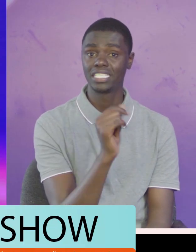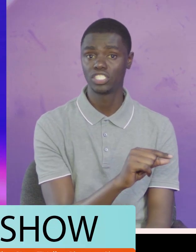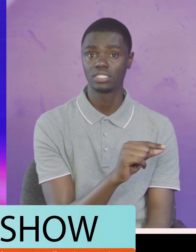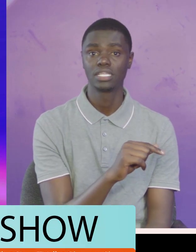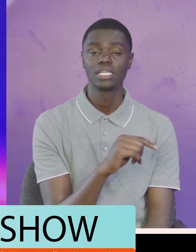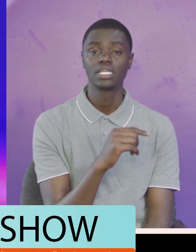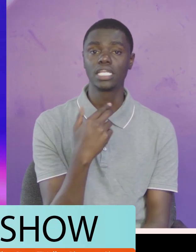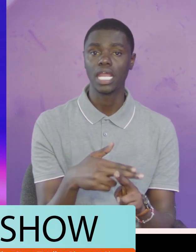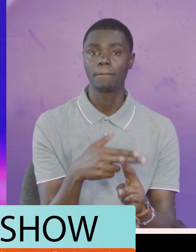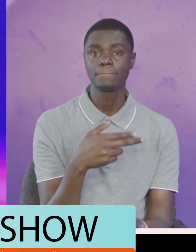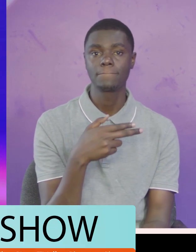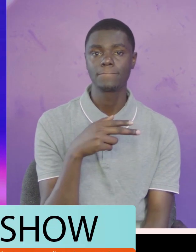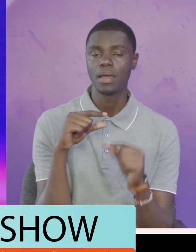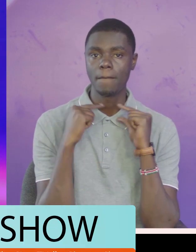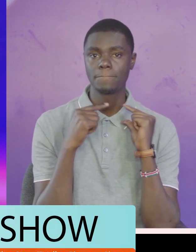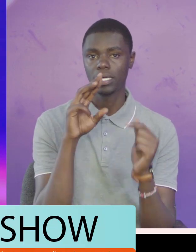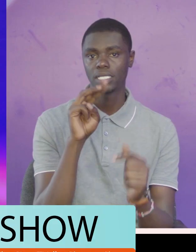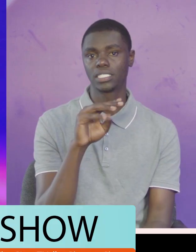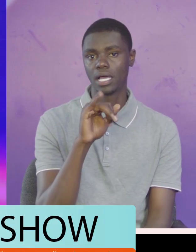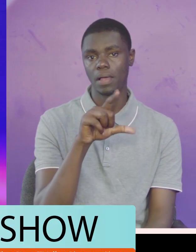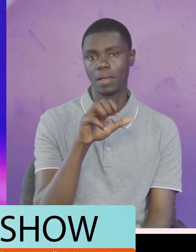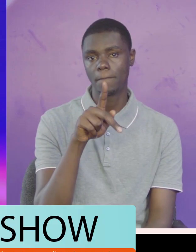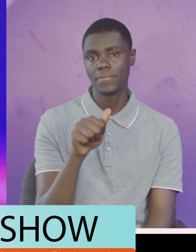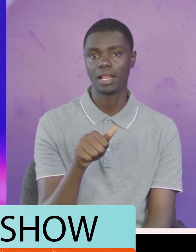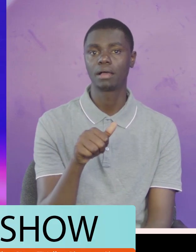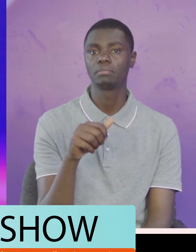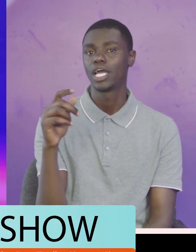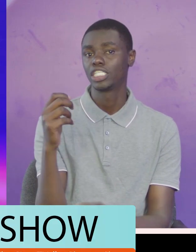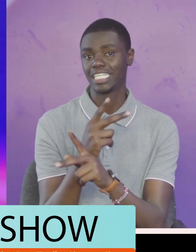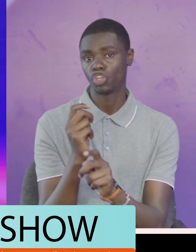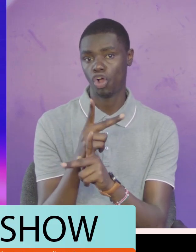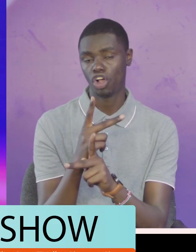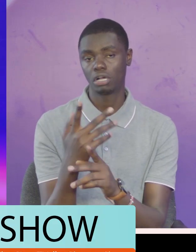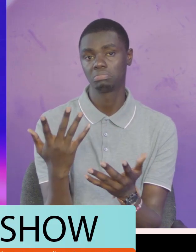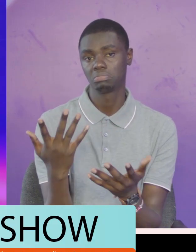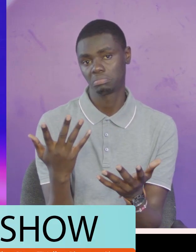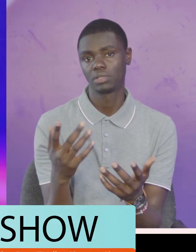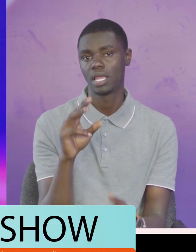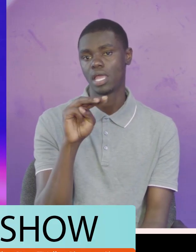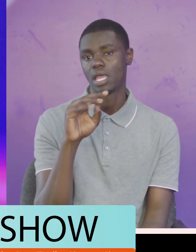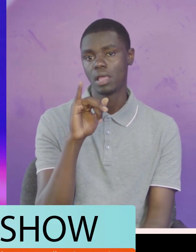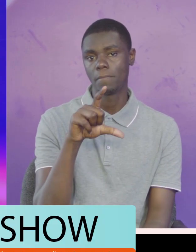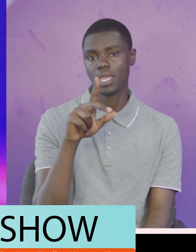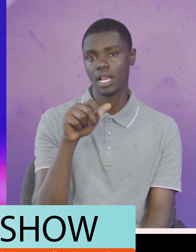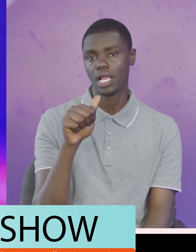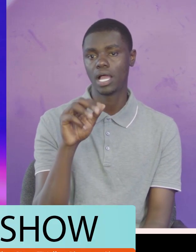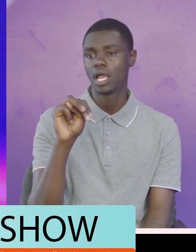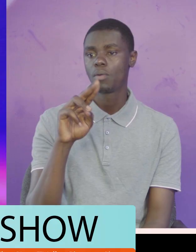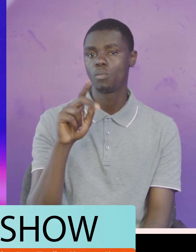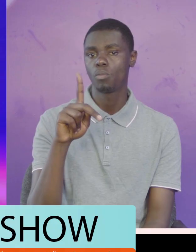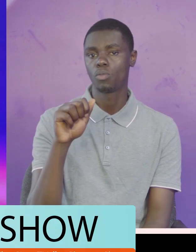On Instagram, I'm known as Pastor Milka because, as I said, I'm also a pastor. On TikTok, Milka